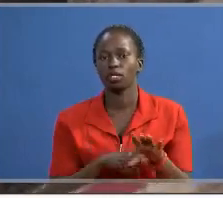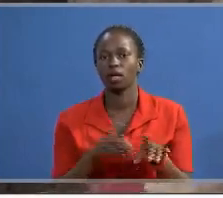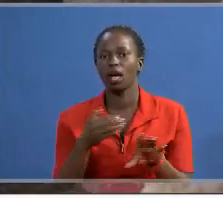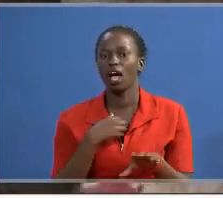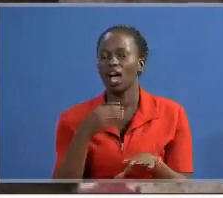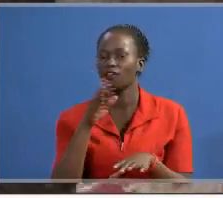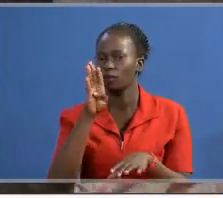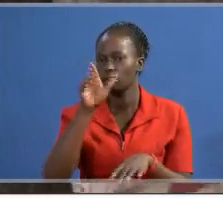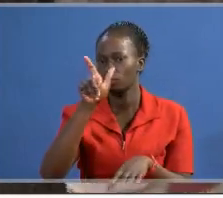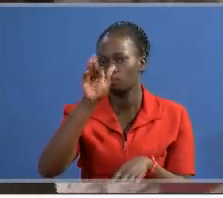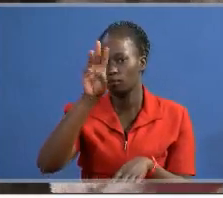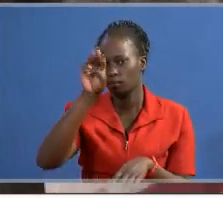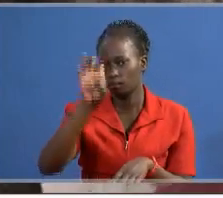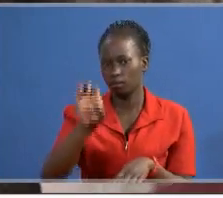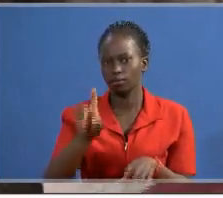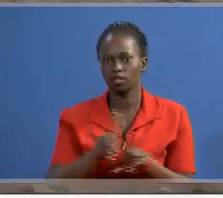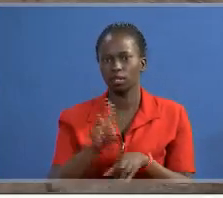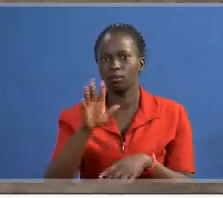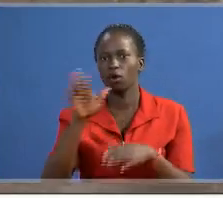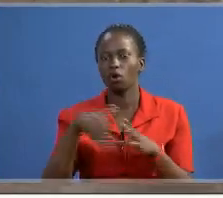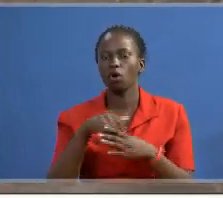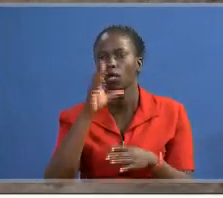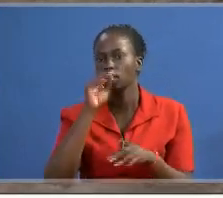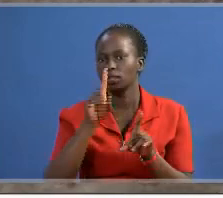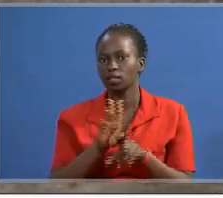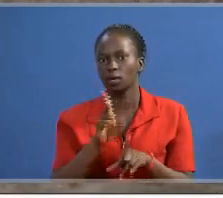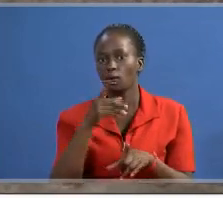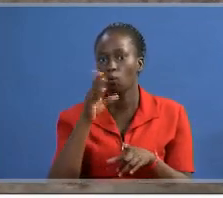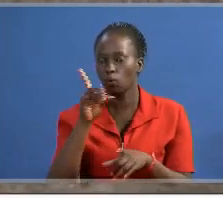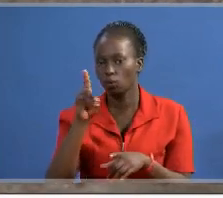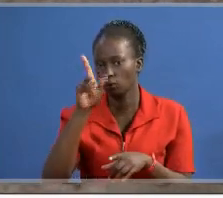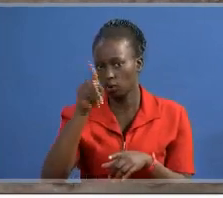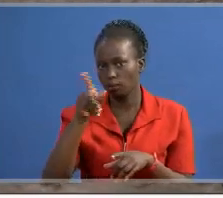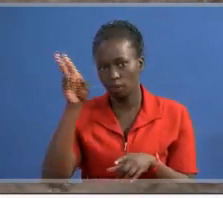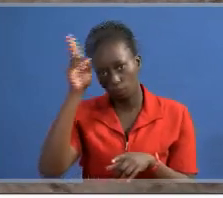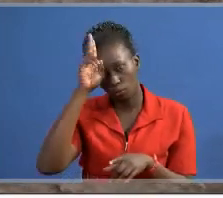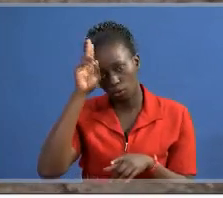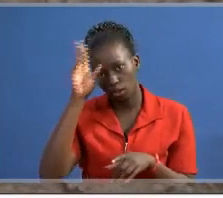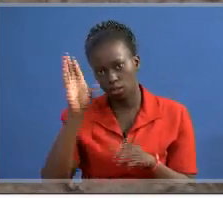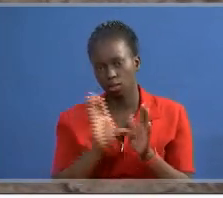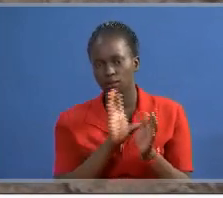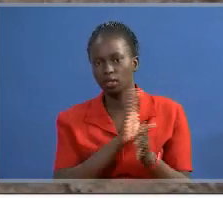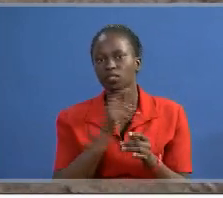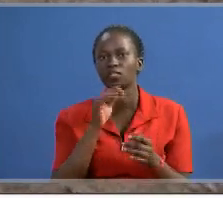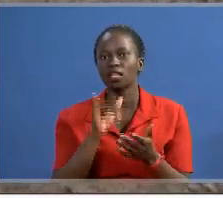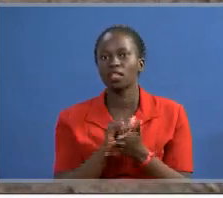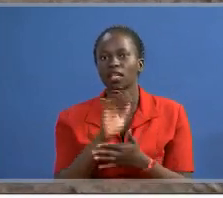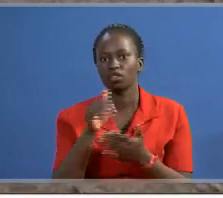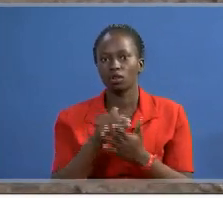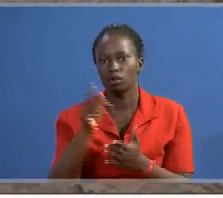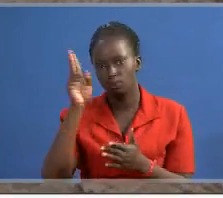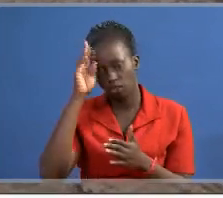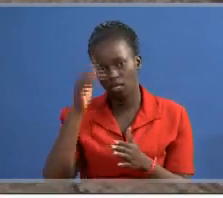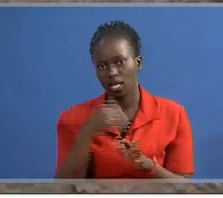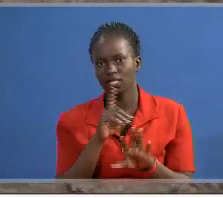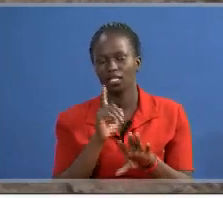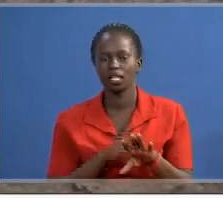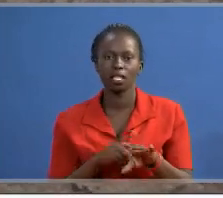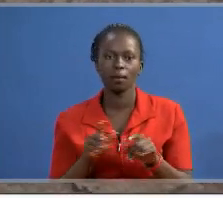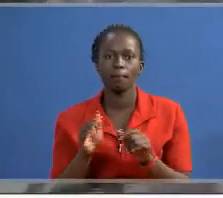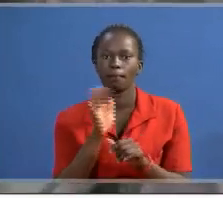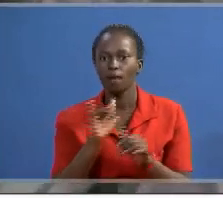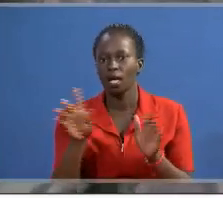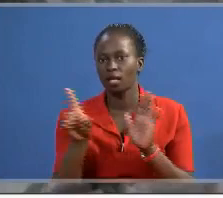the upsurge of device. Addressing press, Thika Deputy Police Commander Bernard Ayo said that police are tied by law.